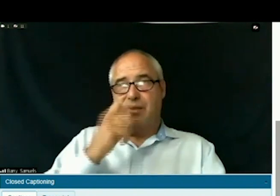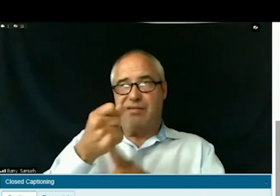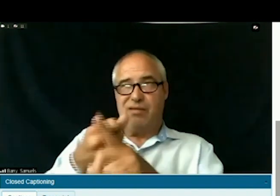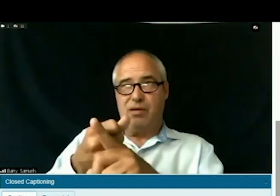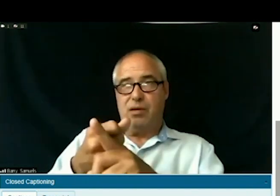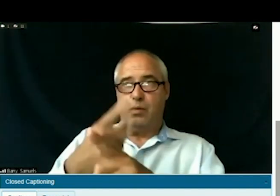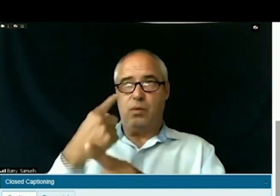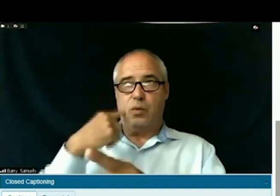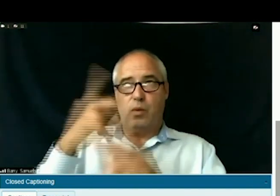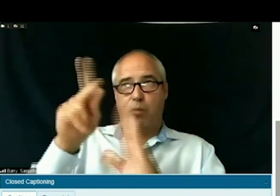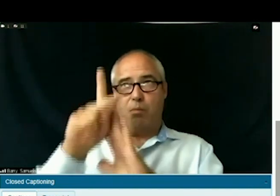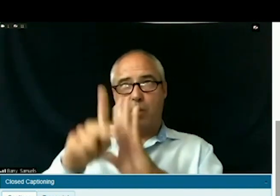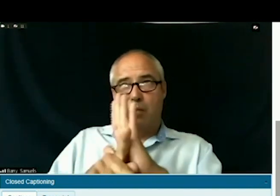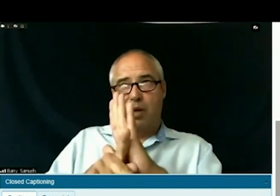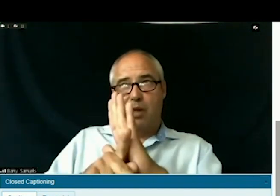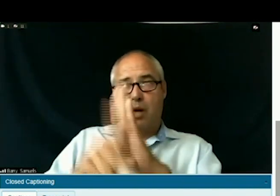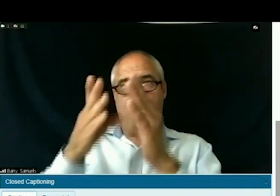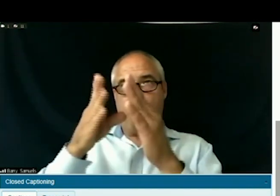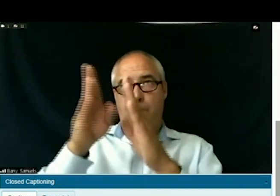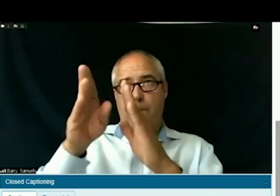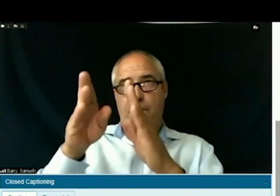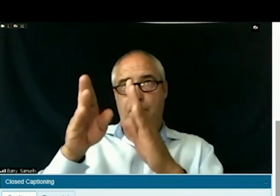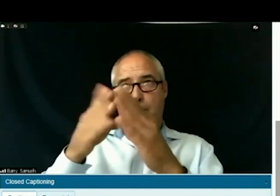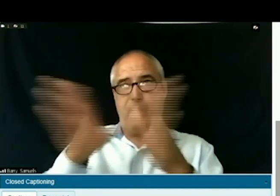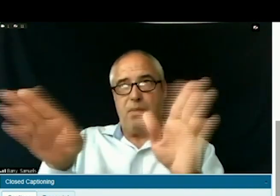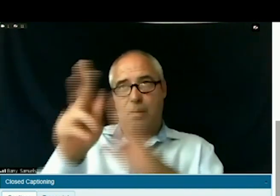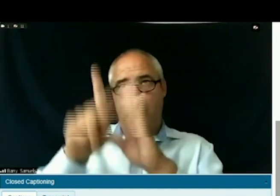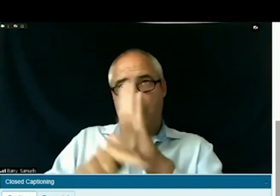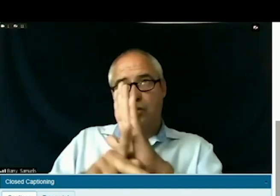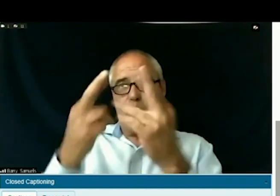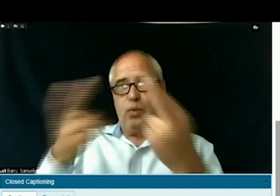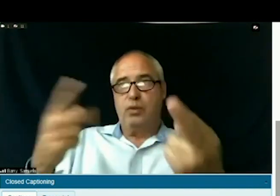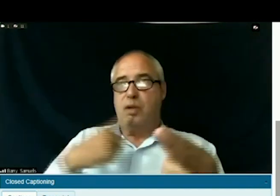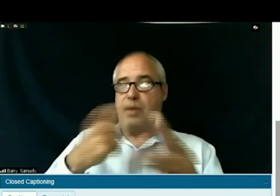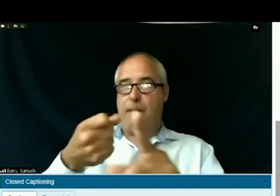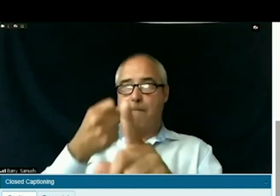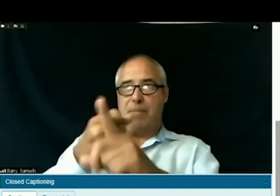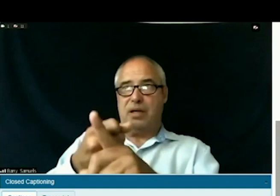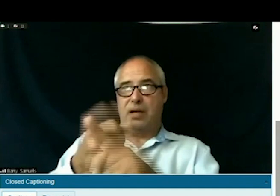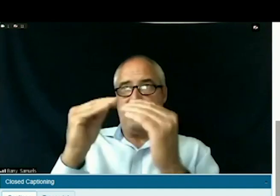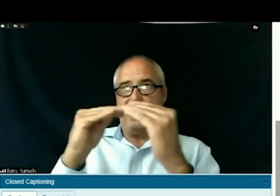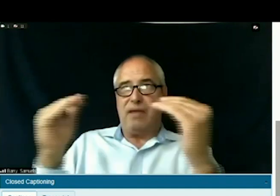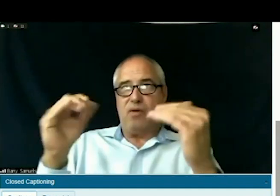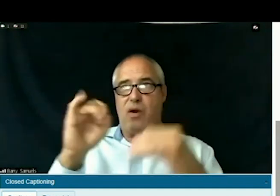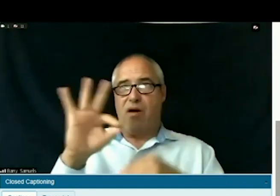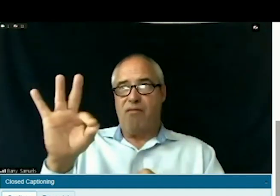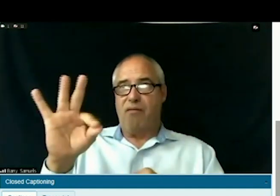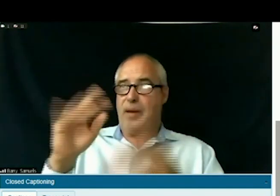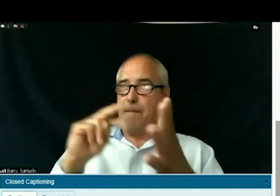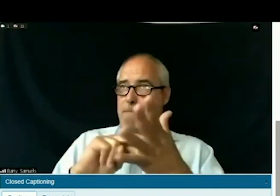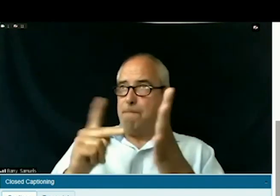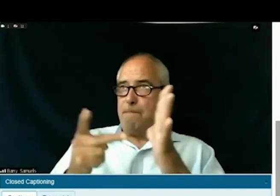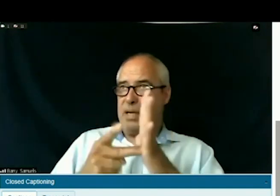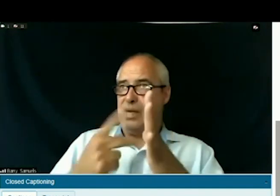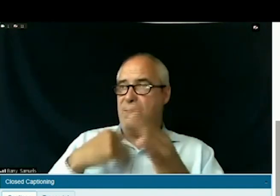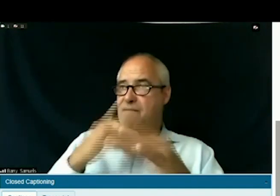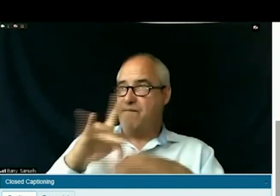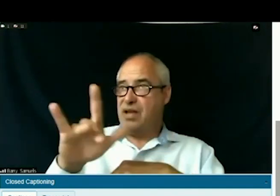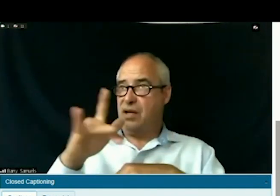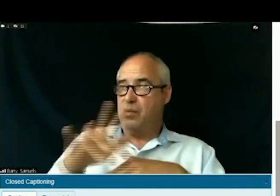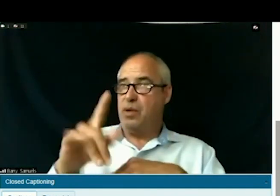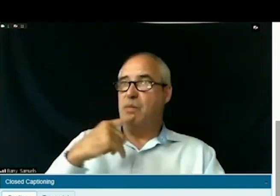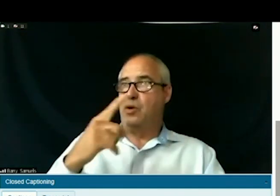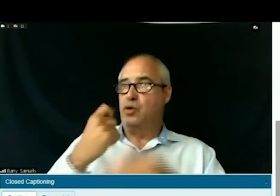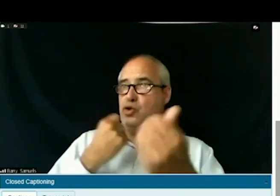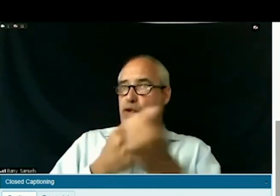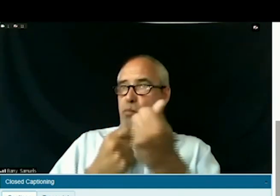resources, both in the public and private sector, had a significant impact on the level above, meaning the availability of supports